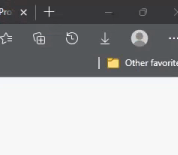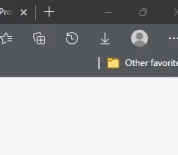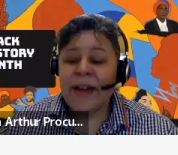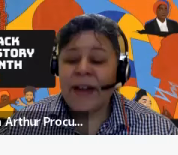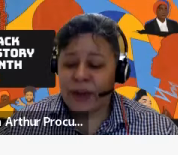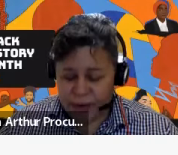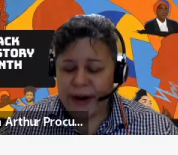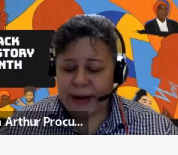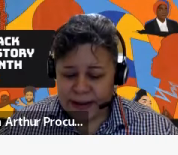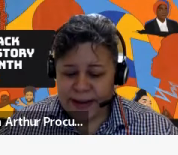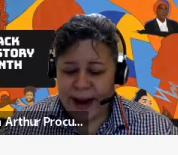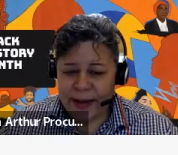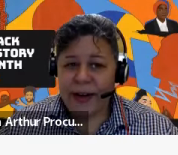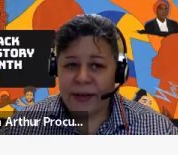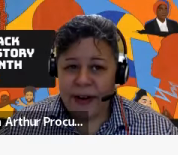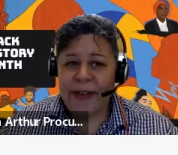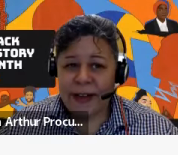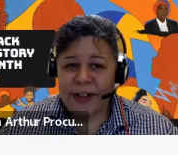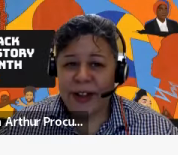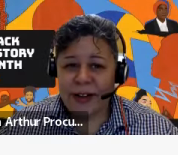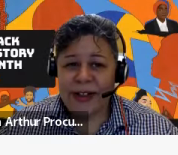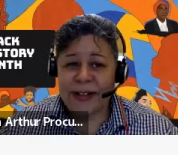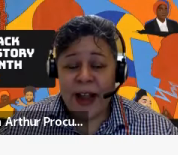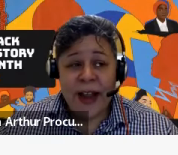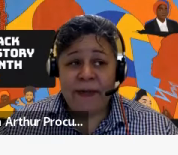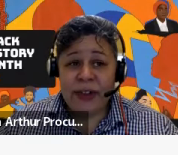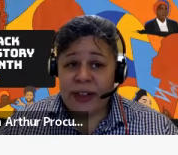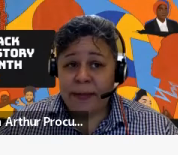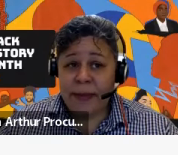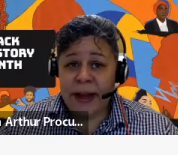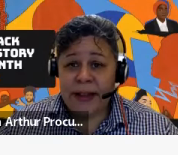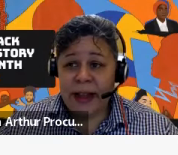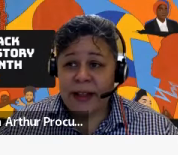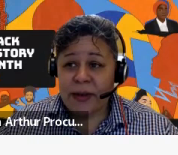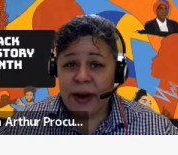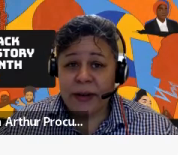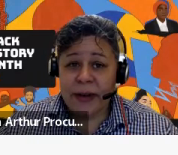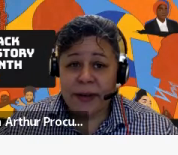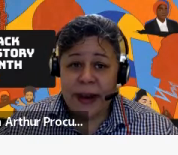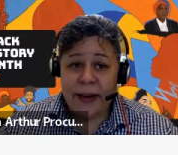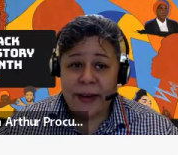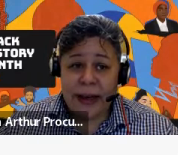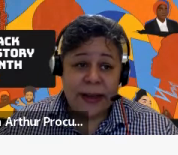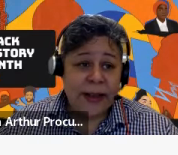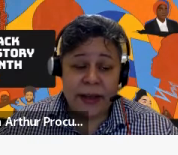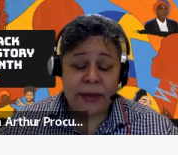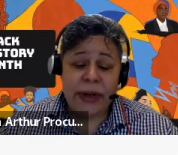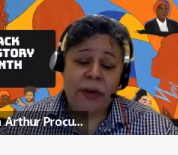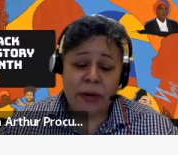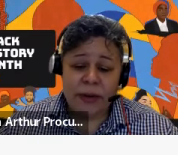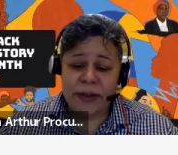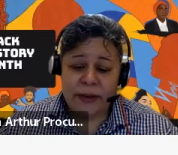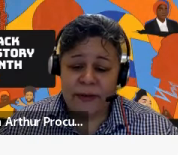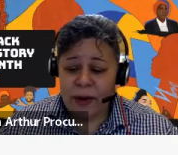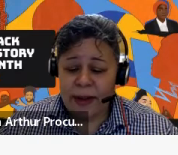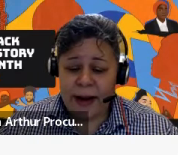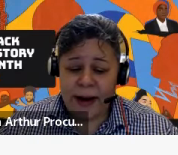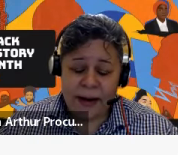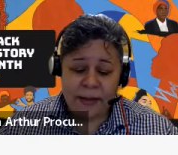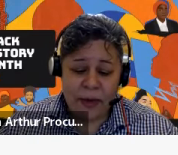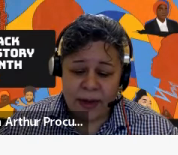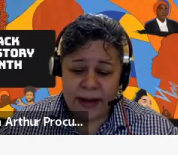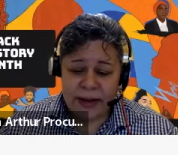right? Correct. Yeah, the under $5,000 is, for some, it's around, they need to get three quotes for